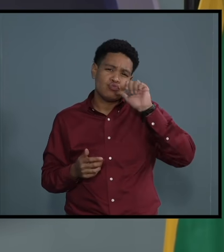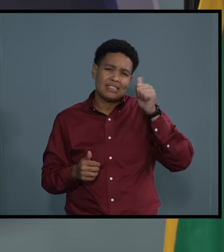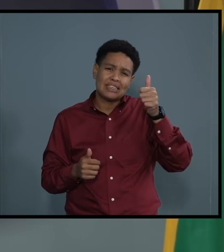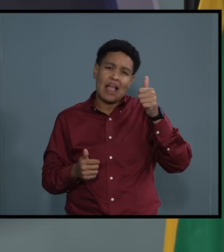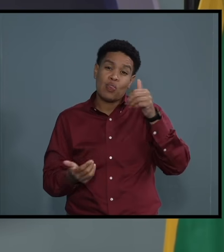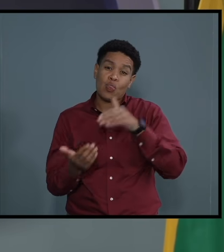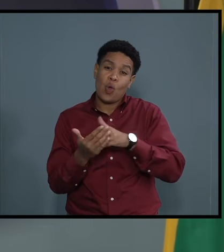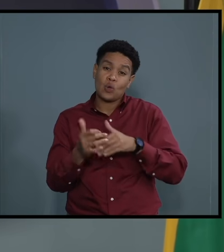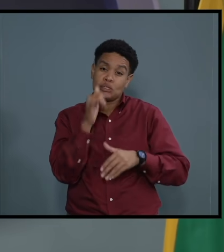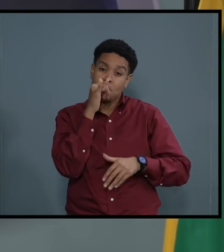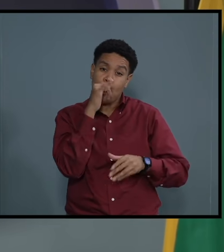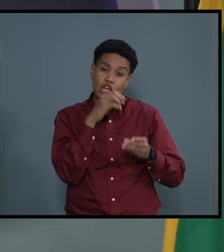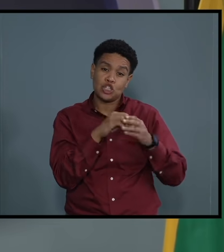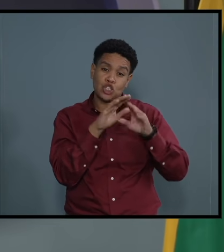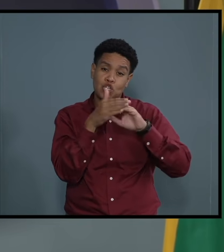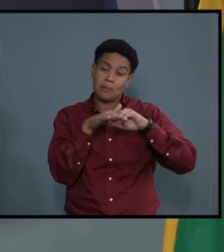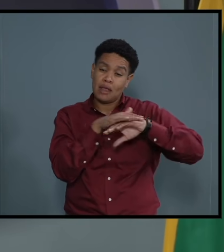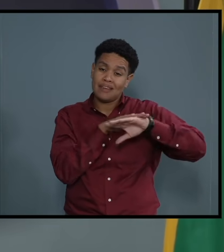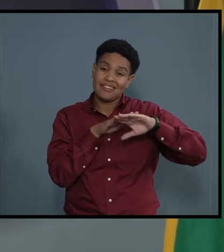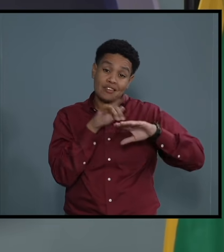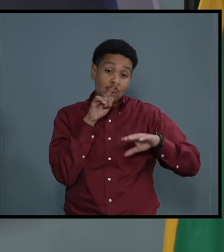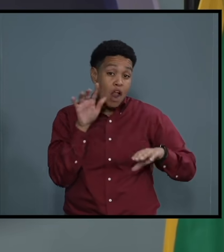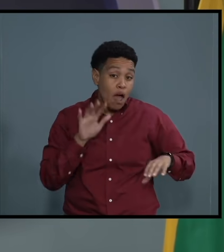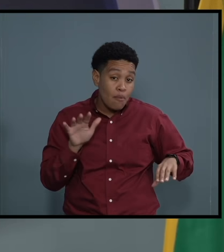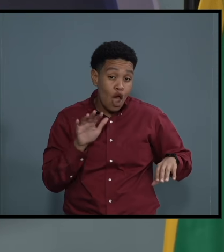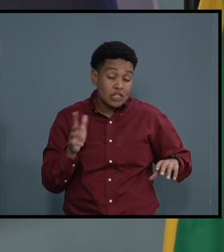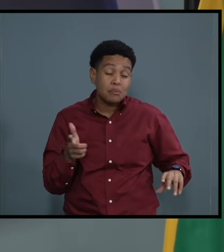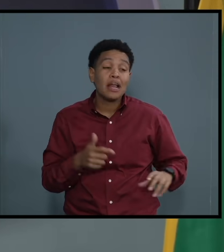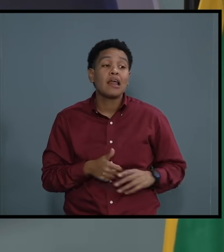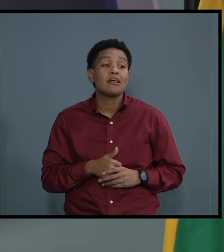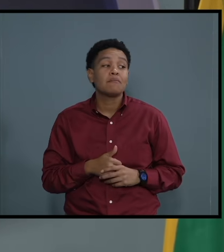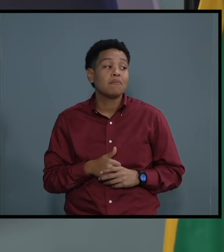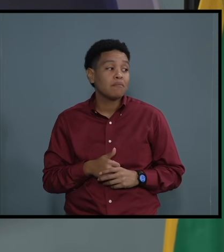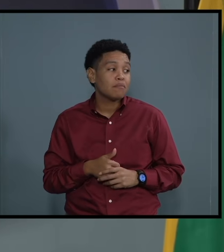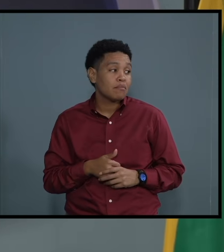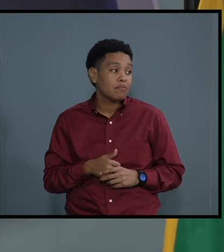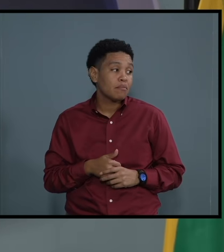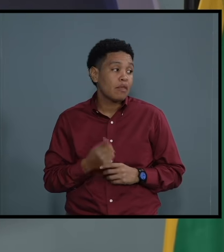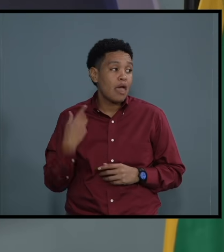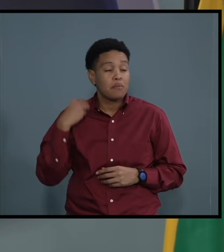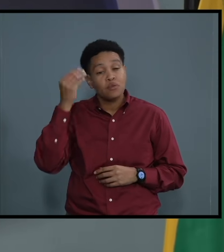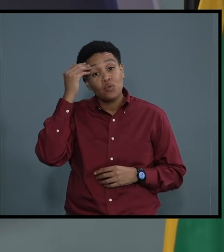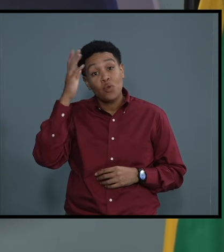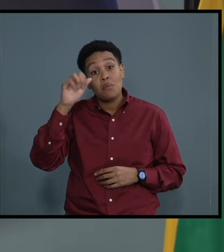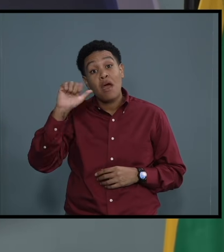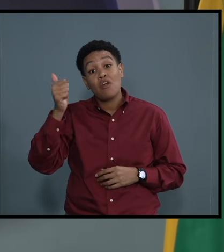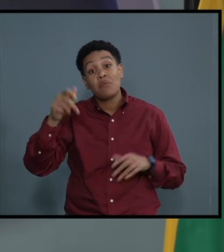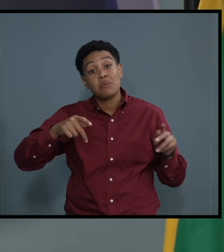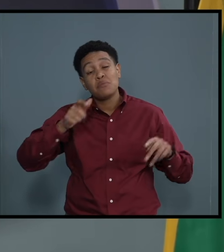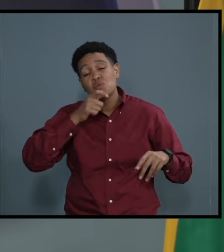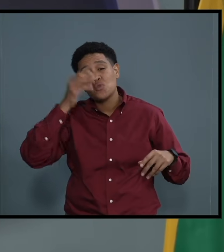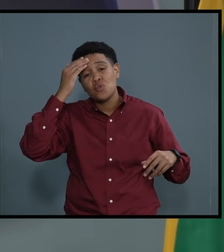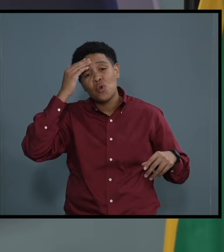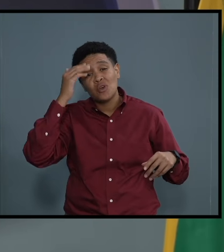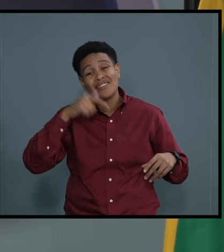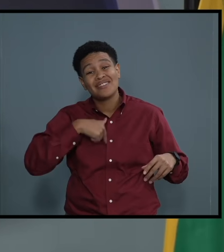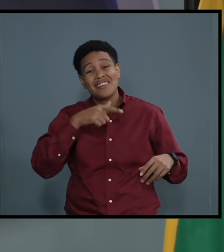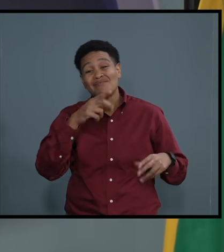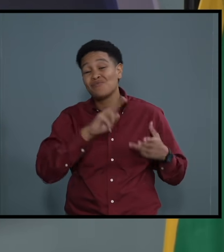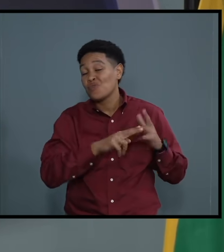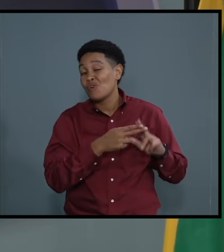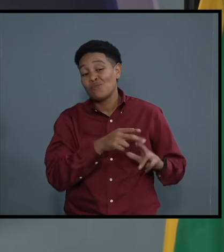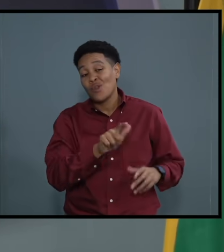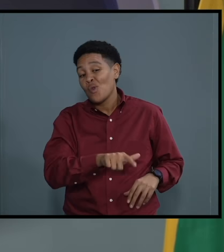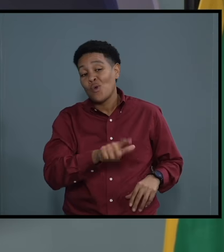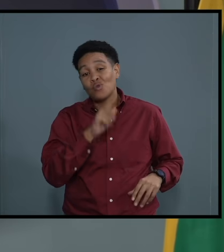10,000 bars. I'm told by other persons who know that I'm underestimating